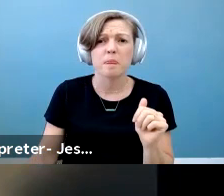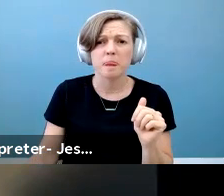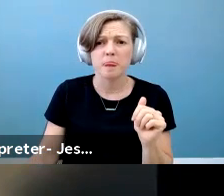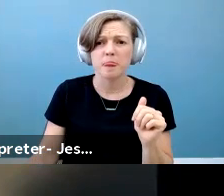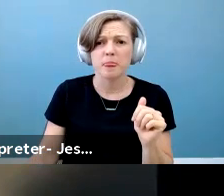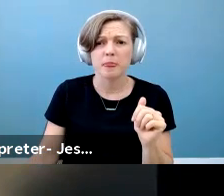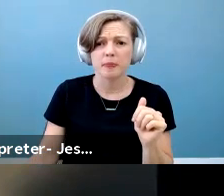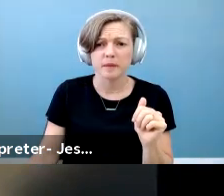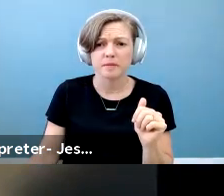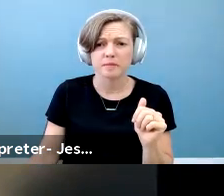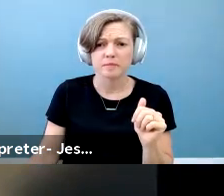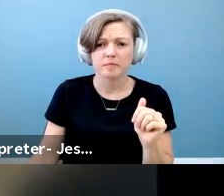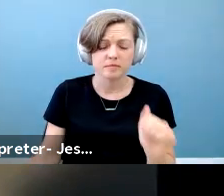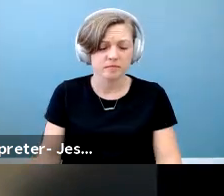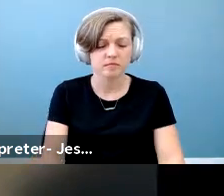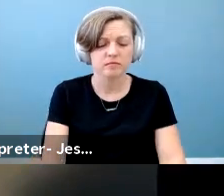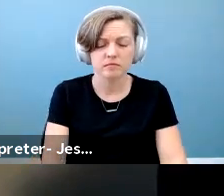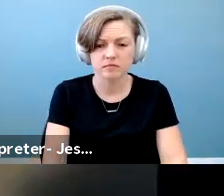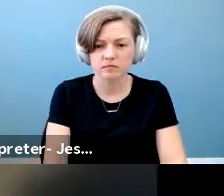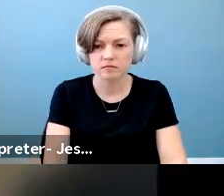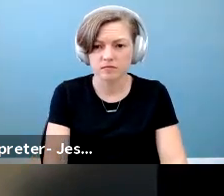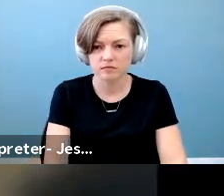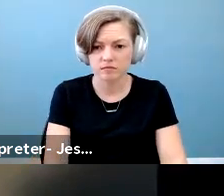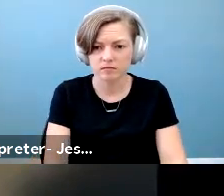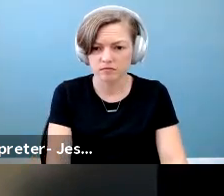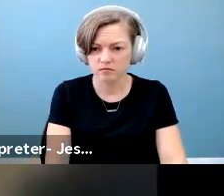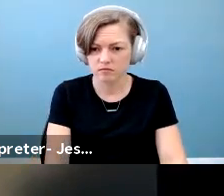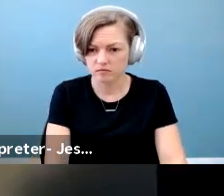So. Thank you.